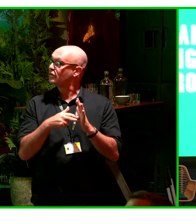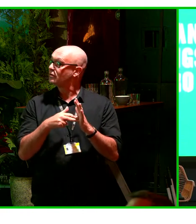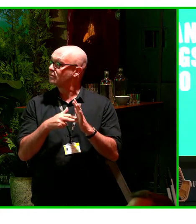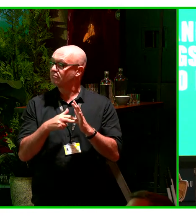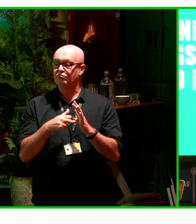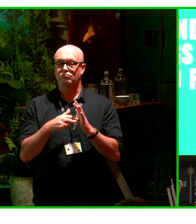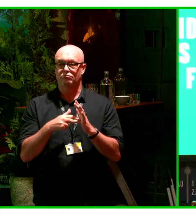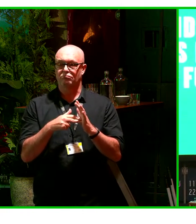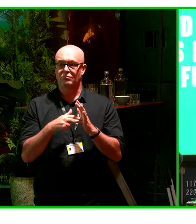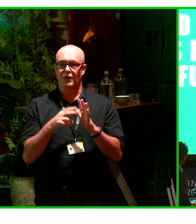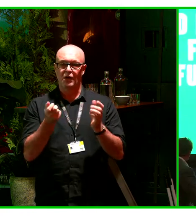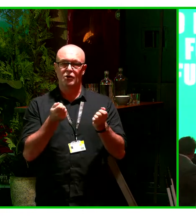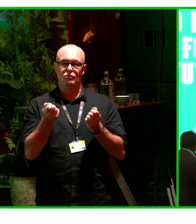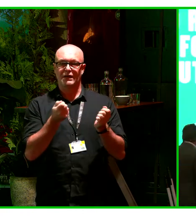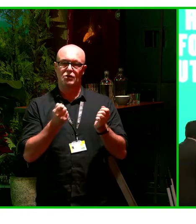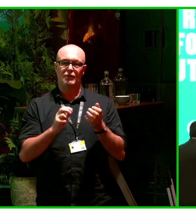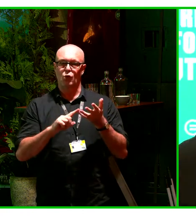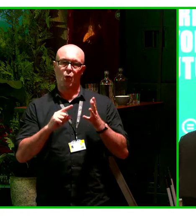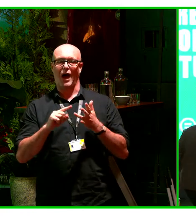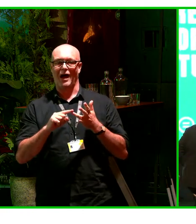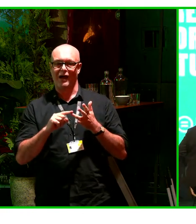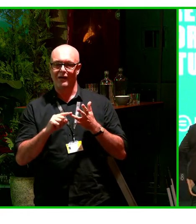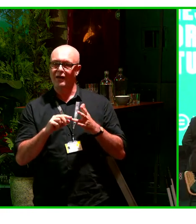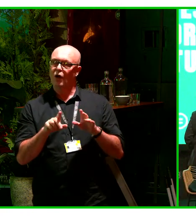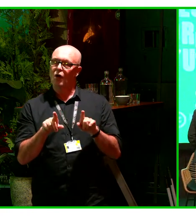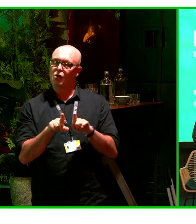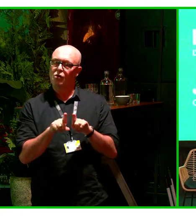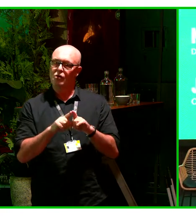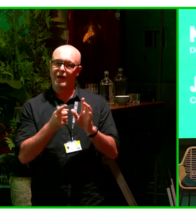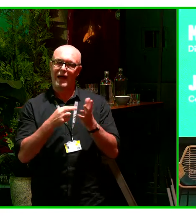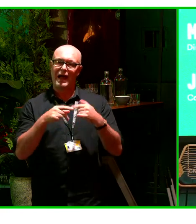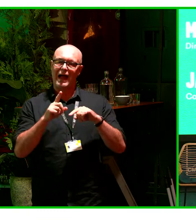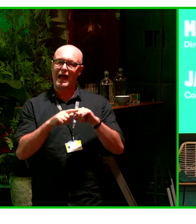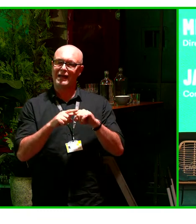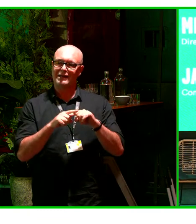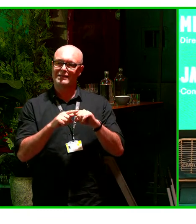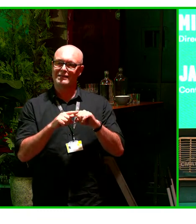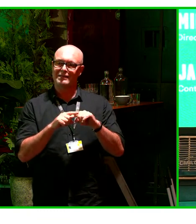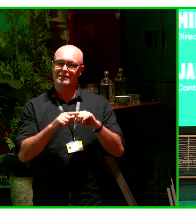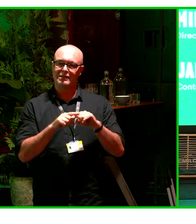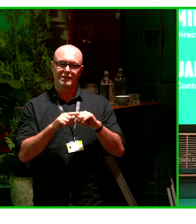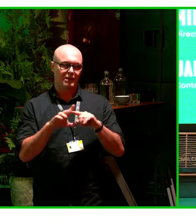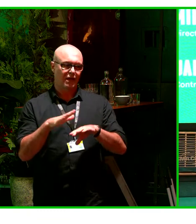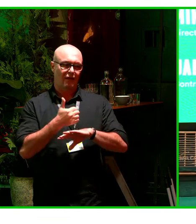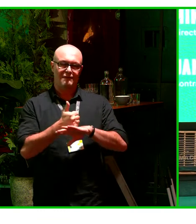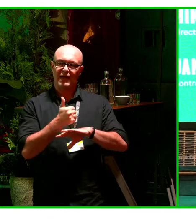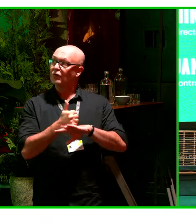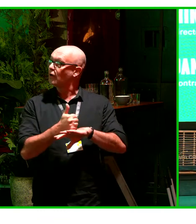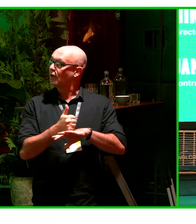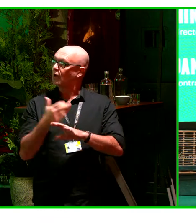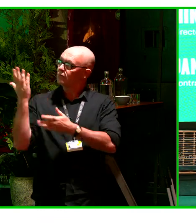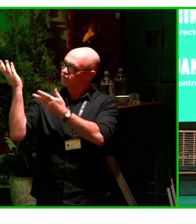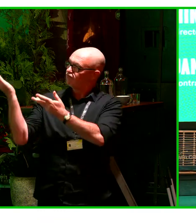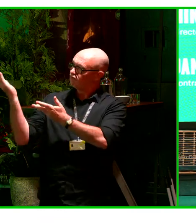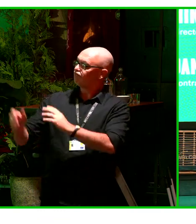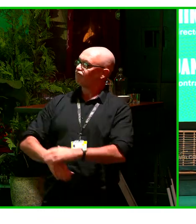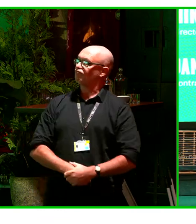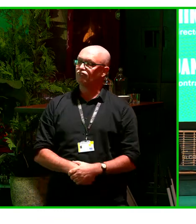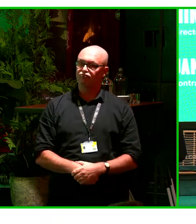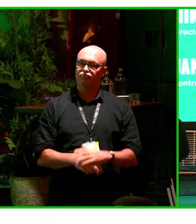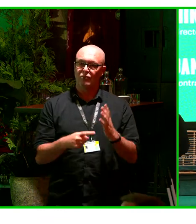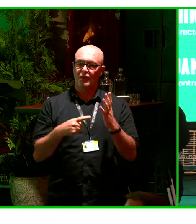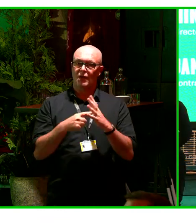Director of Delivery at UNI, Alex McDermott, co-founder of Concretine, Tim